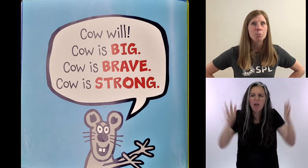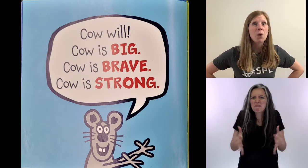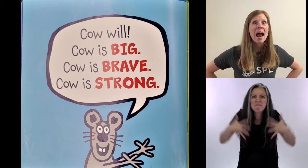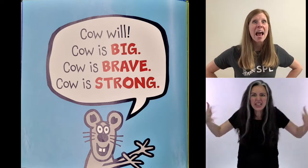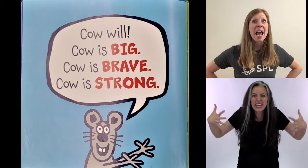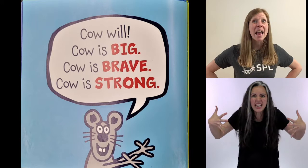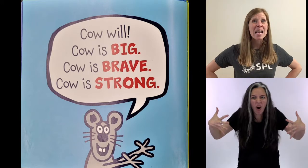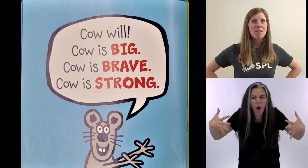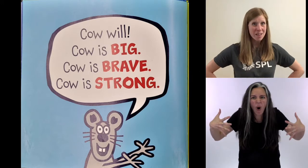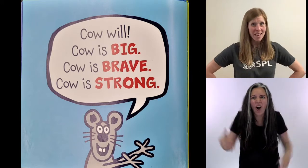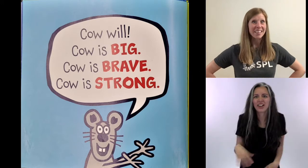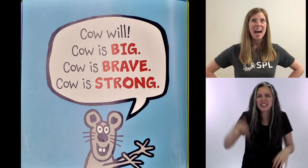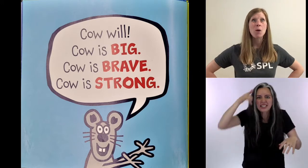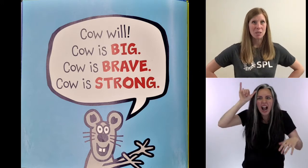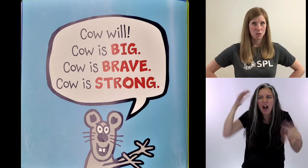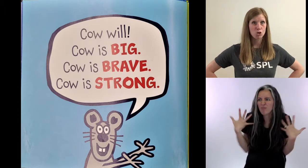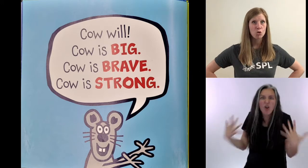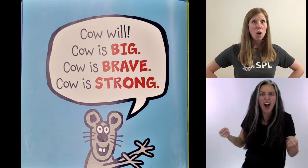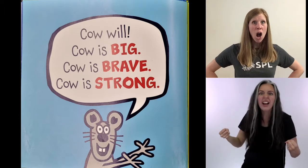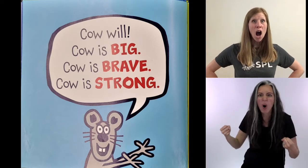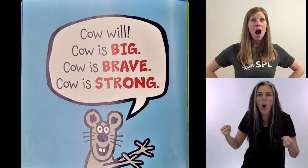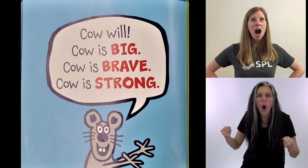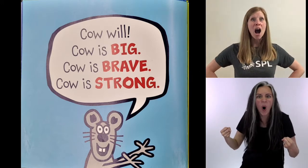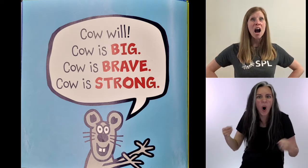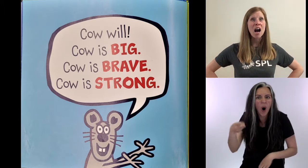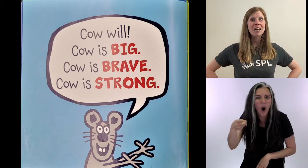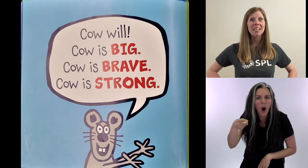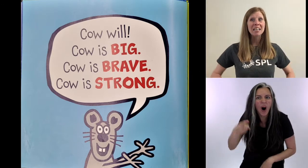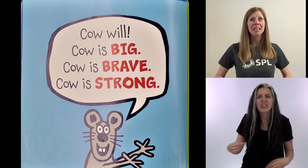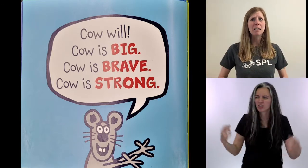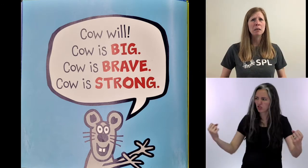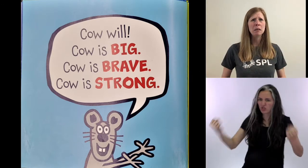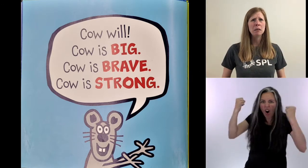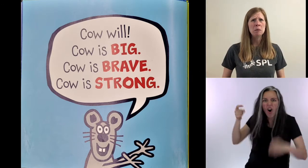is brave. Cow is strong.